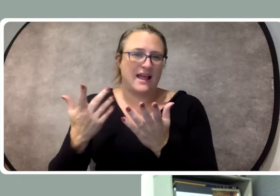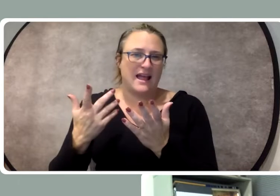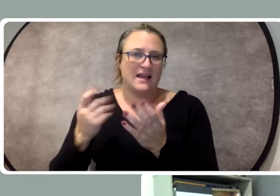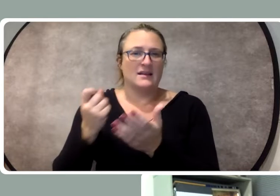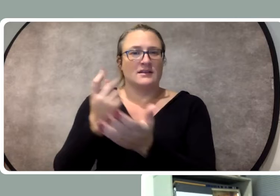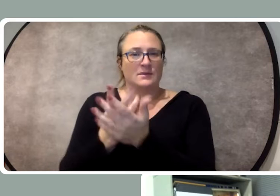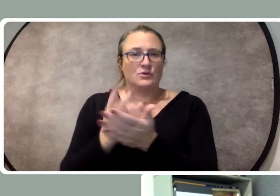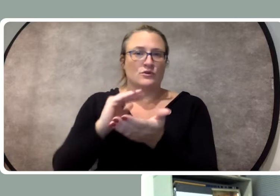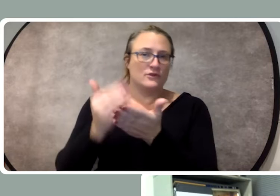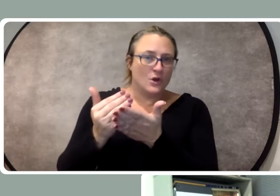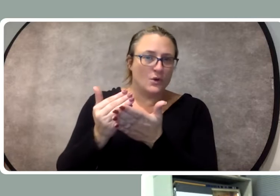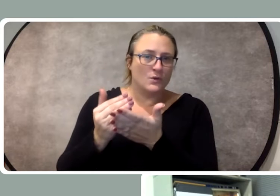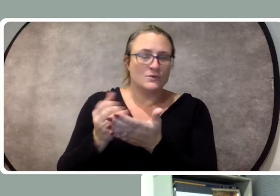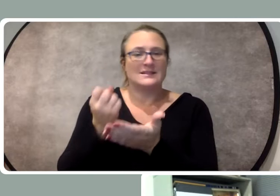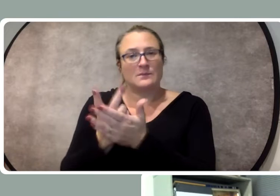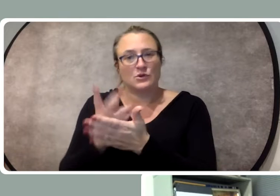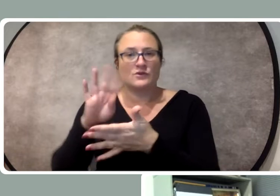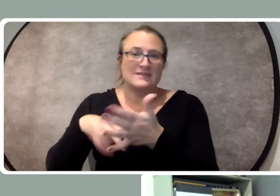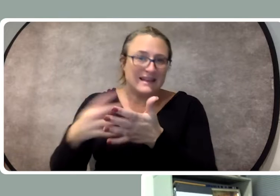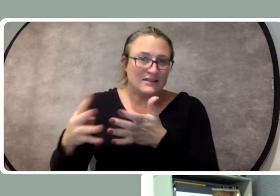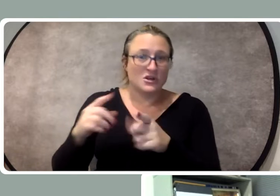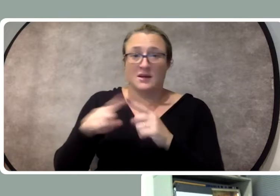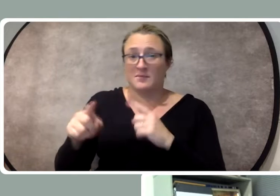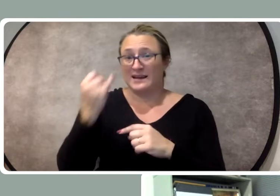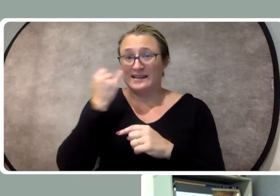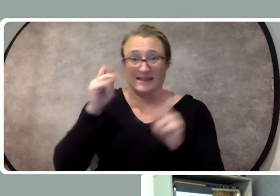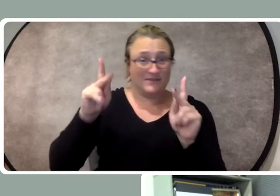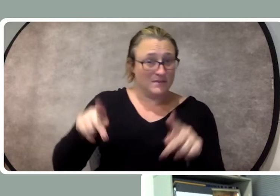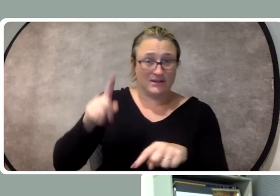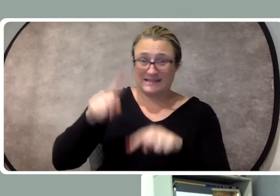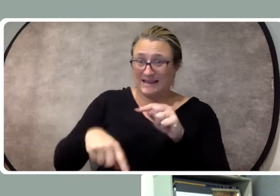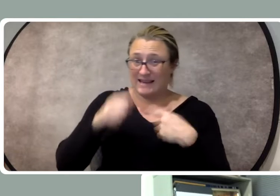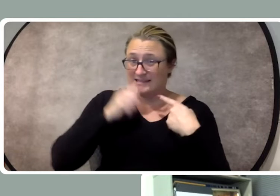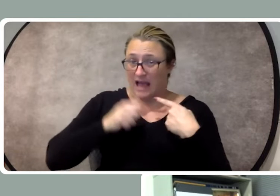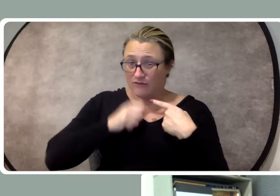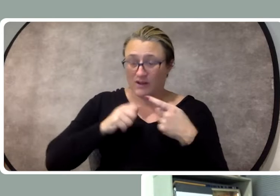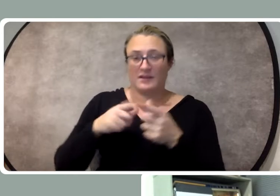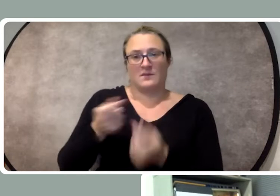and schedule, but based on the tolerability, we make adjustments in clinic.